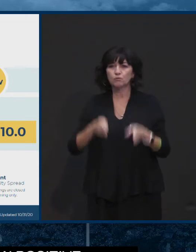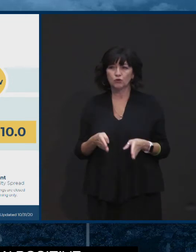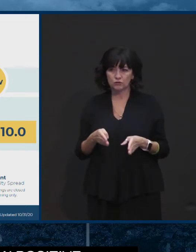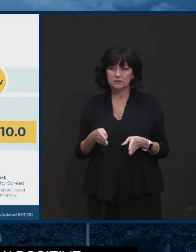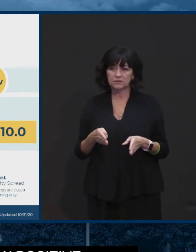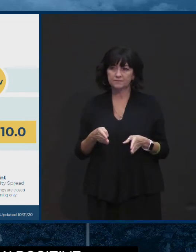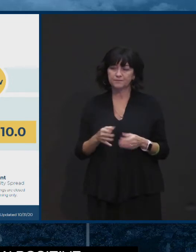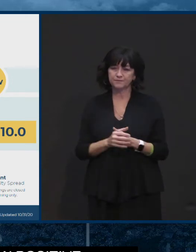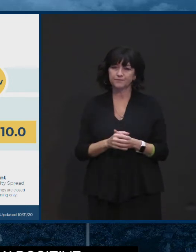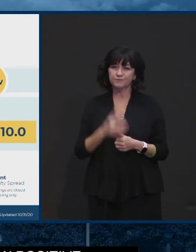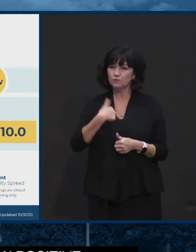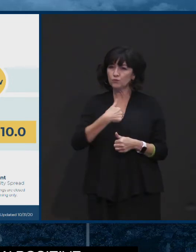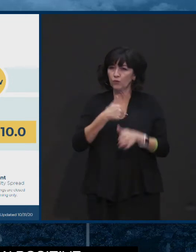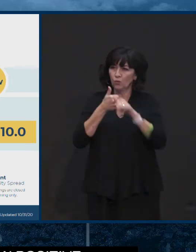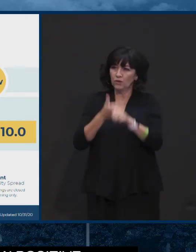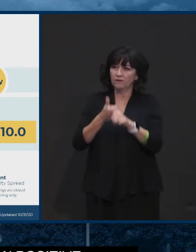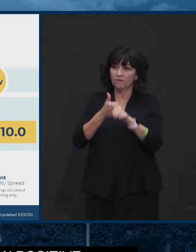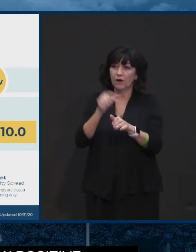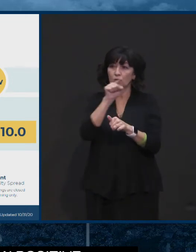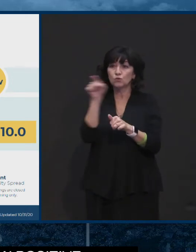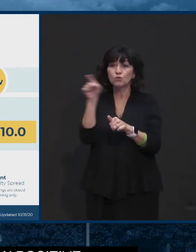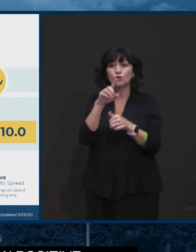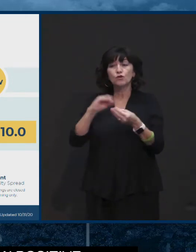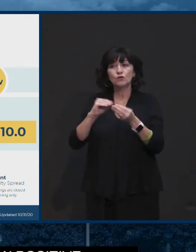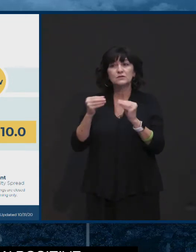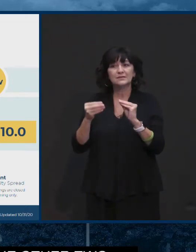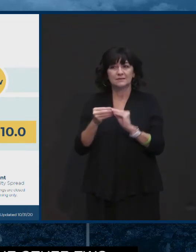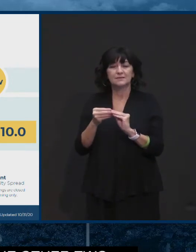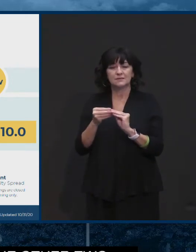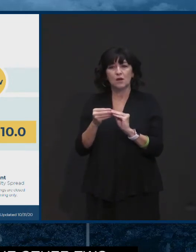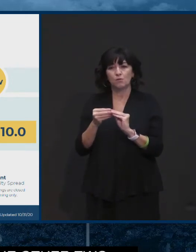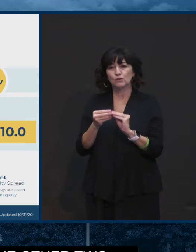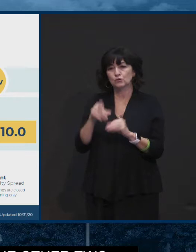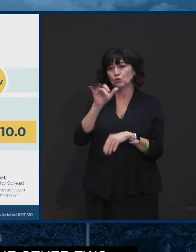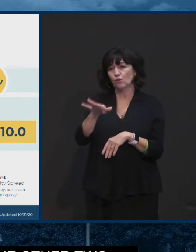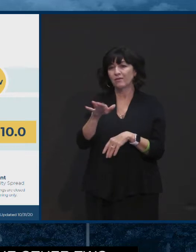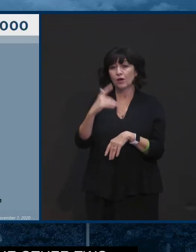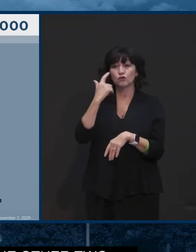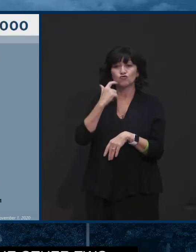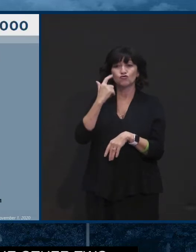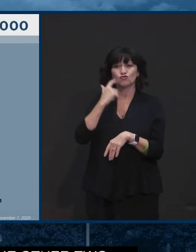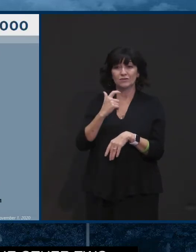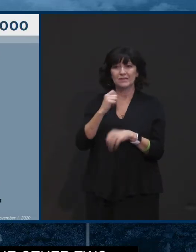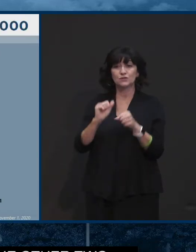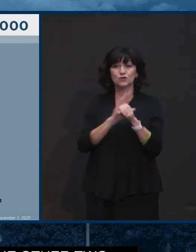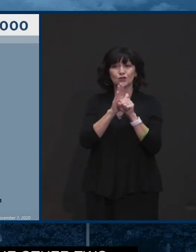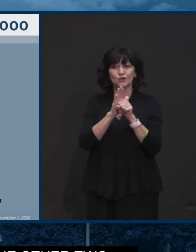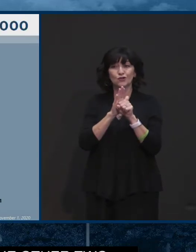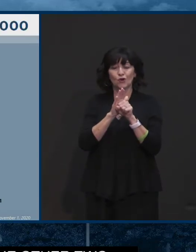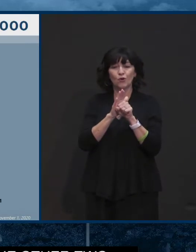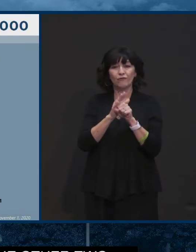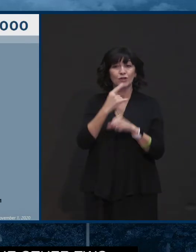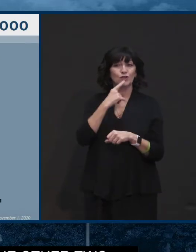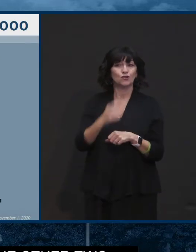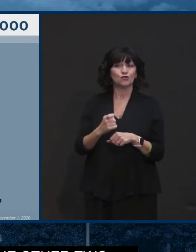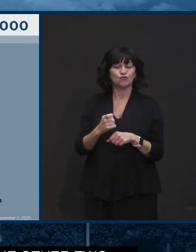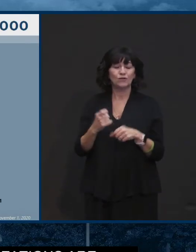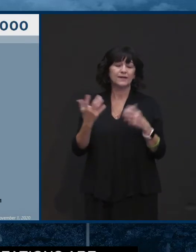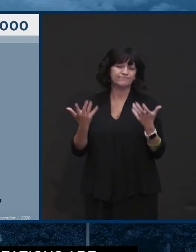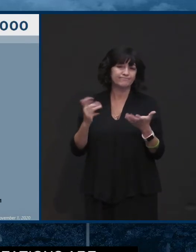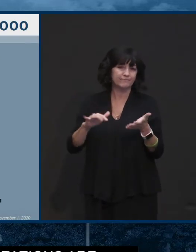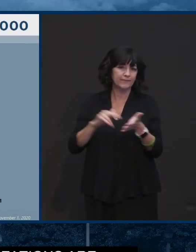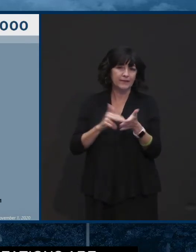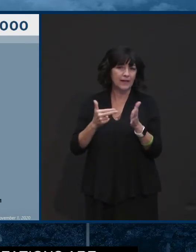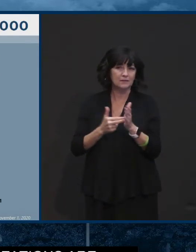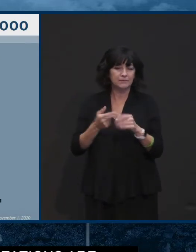average daily hospitalizations are still solidly in the yellow category. So I mentioned earlier, this slide you should